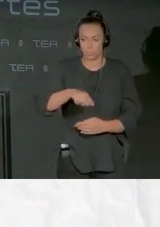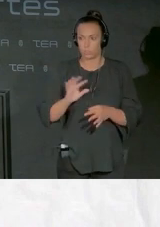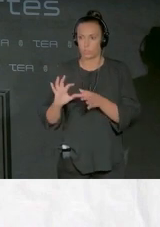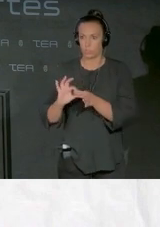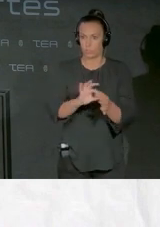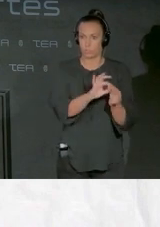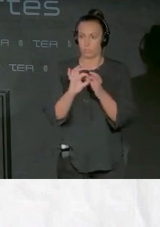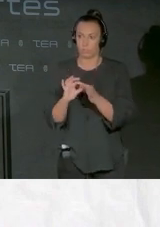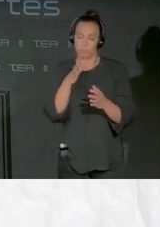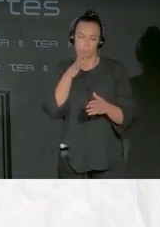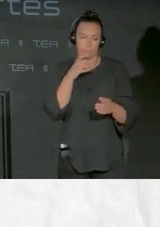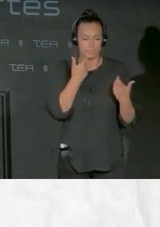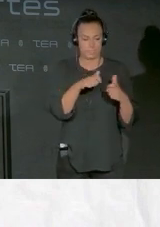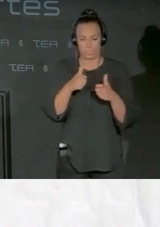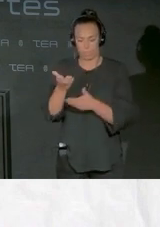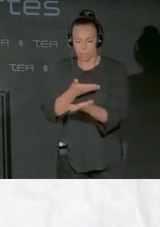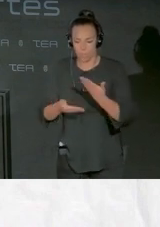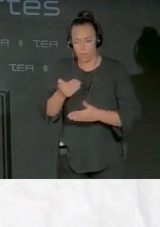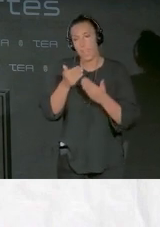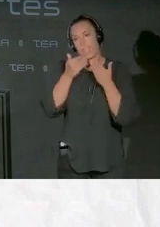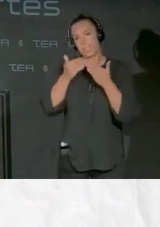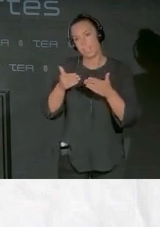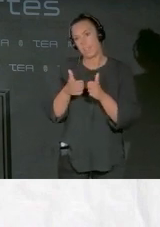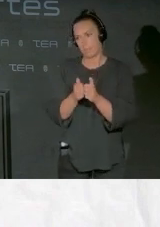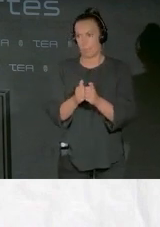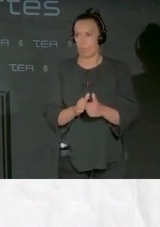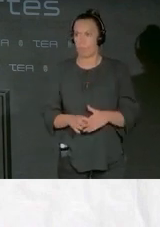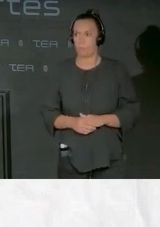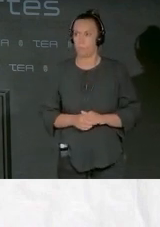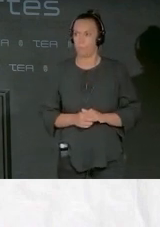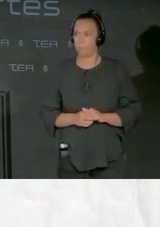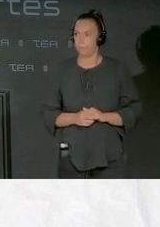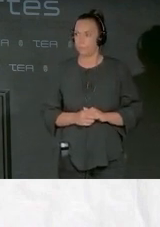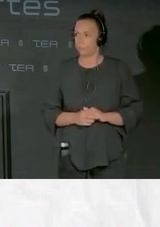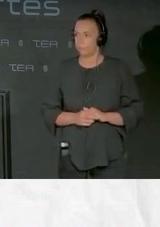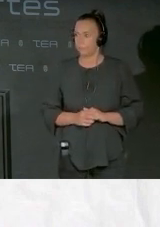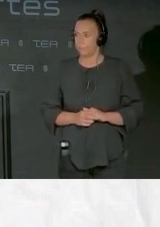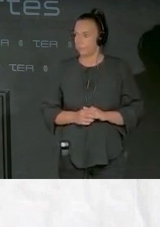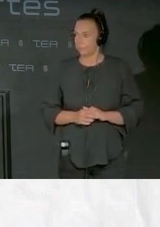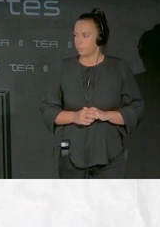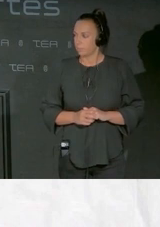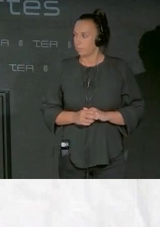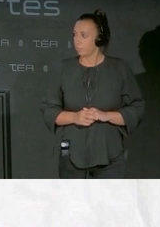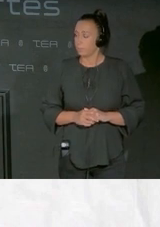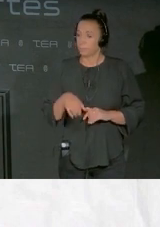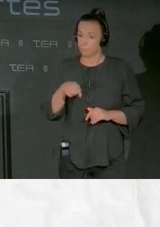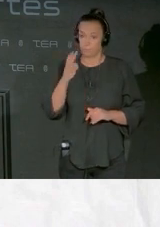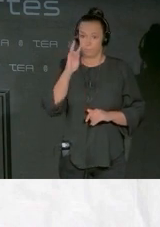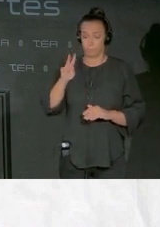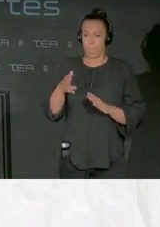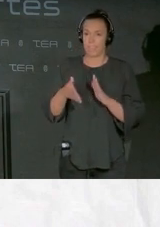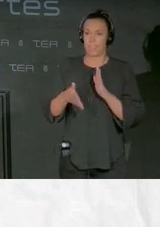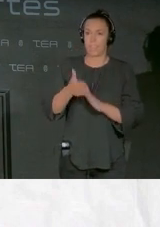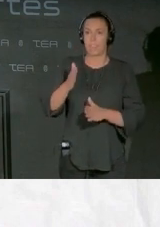there's very much going on, and in the following panels, I hope we'll also have a chance to talk about video games